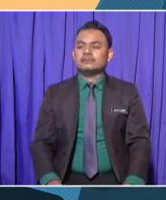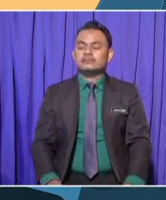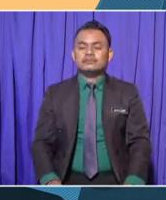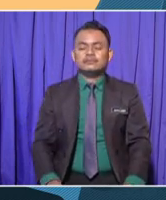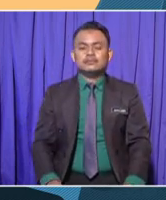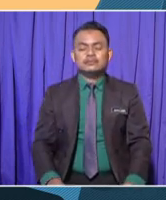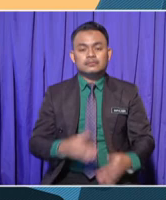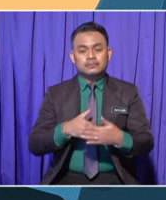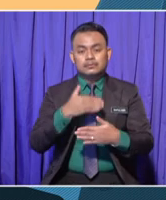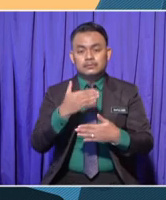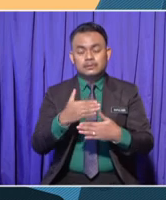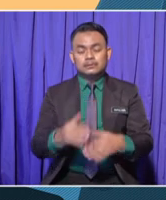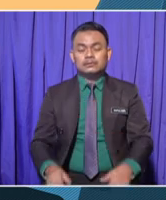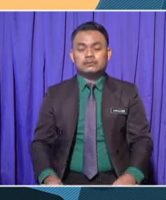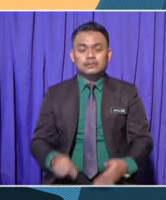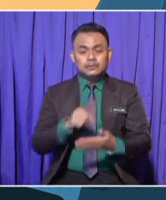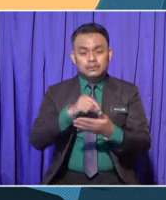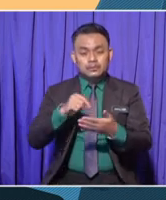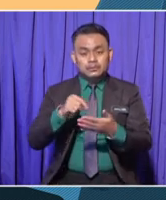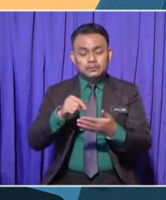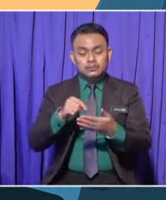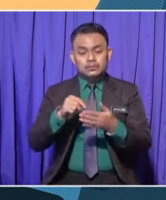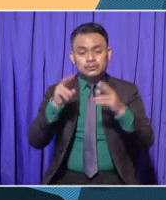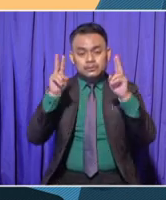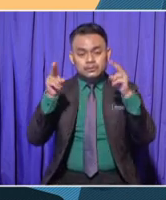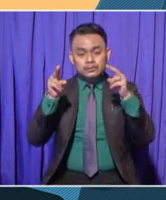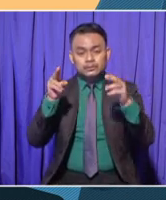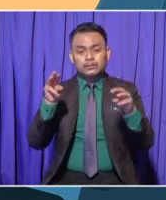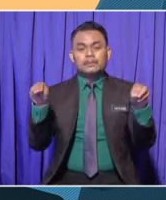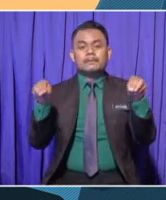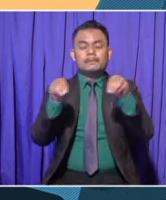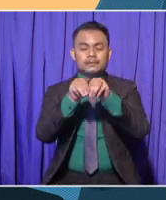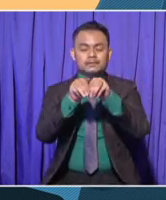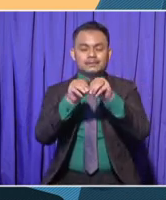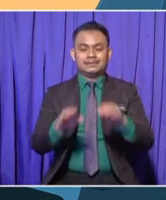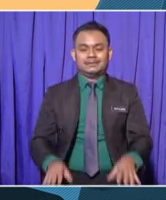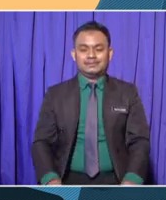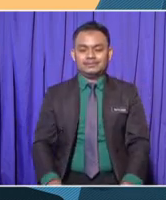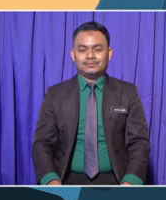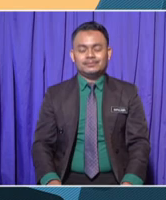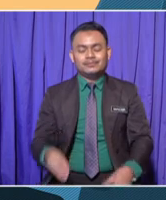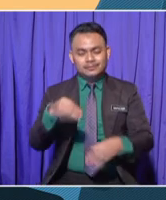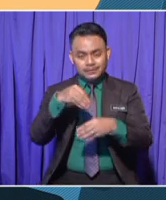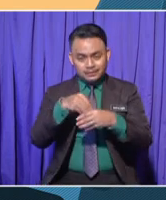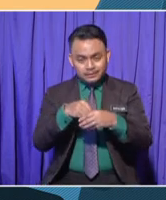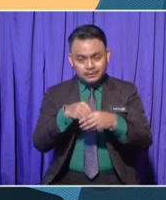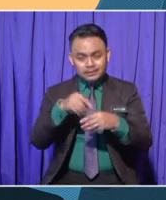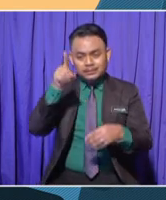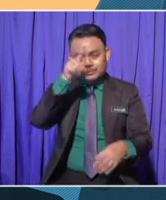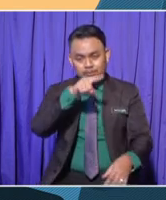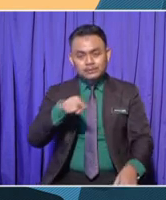Then, write the title Magnets in the circle.